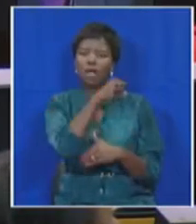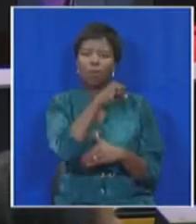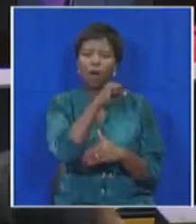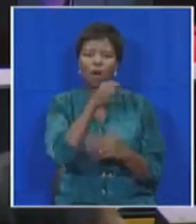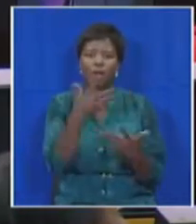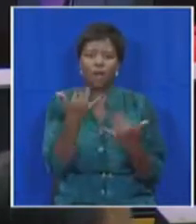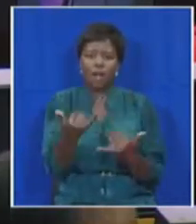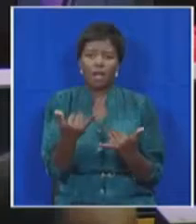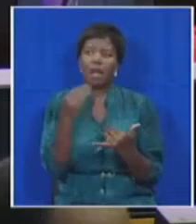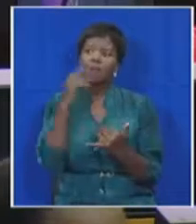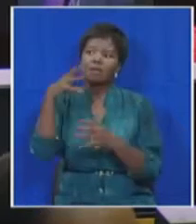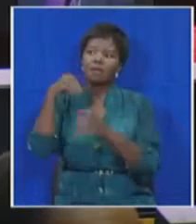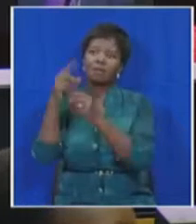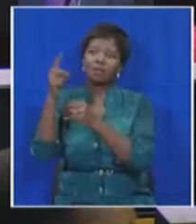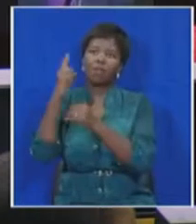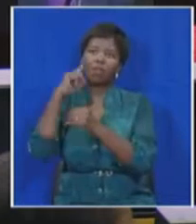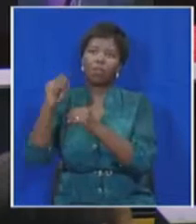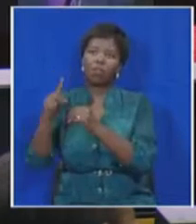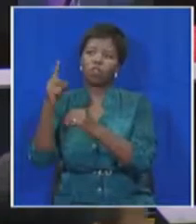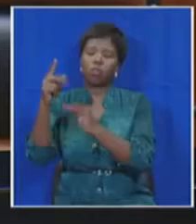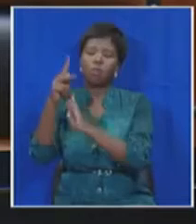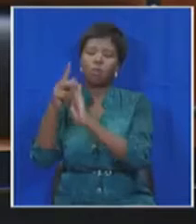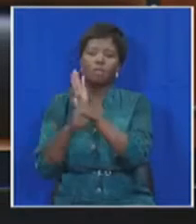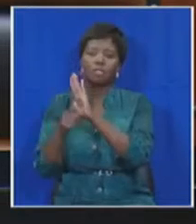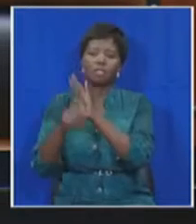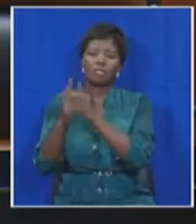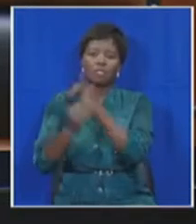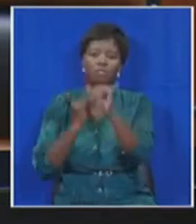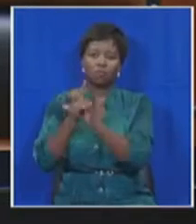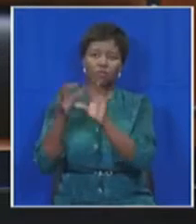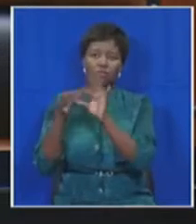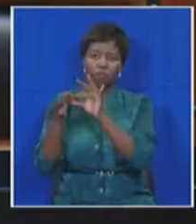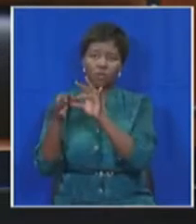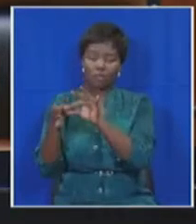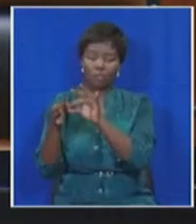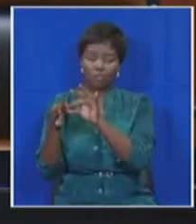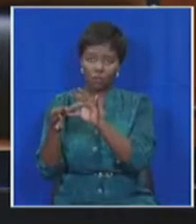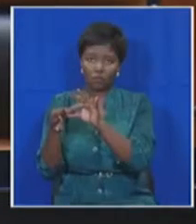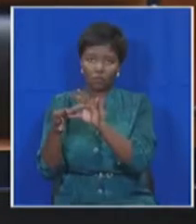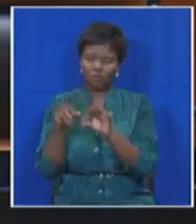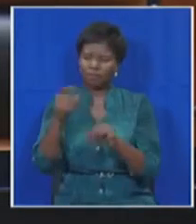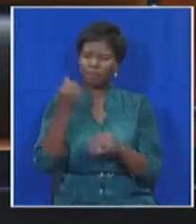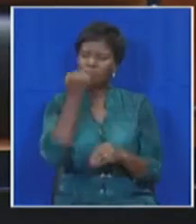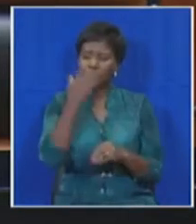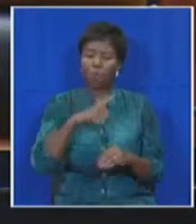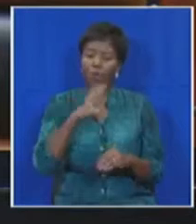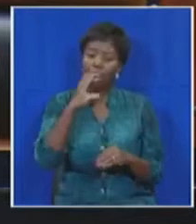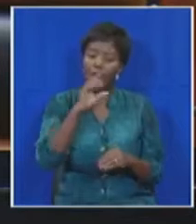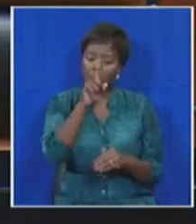government international relations policy? Honorable Member, if you want him to take a question, let's